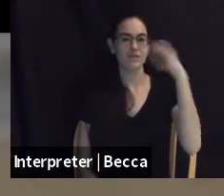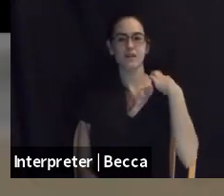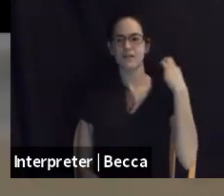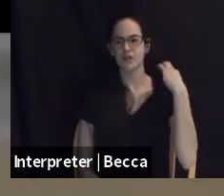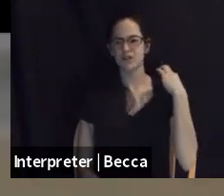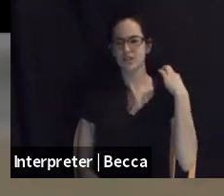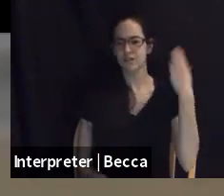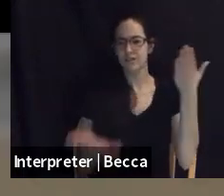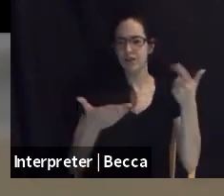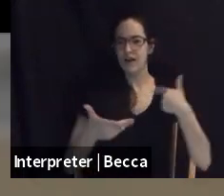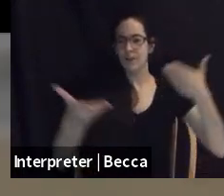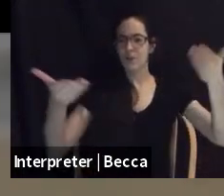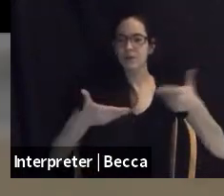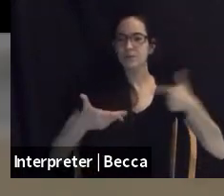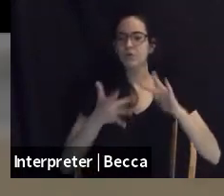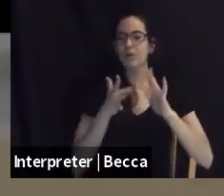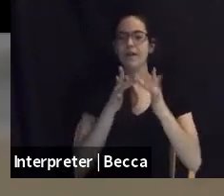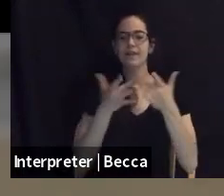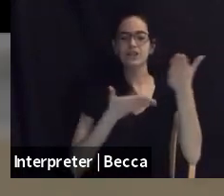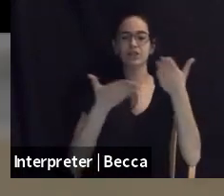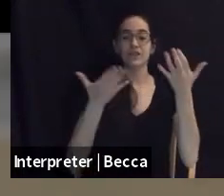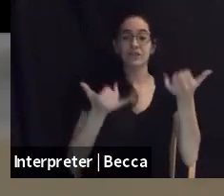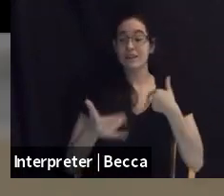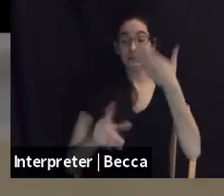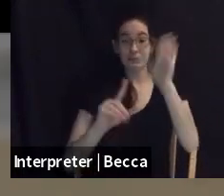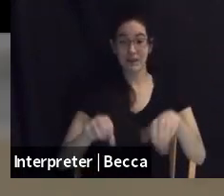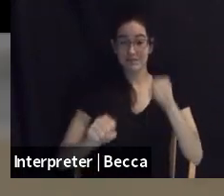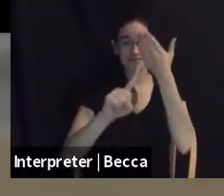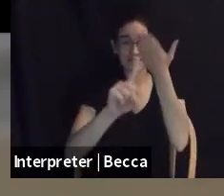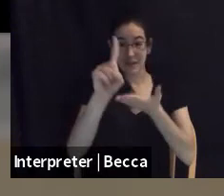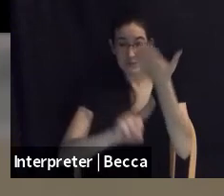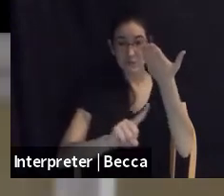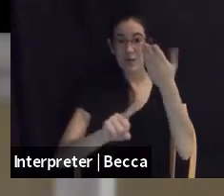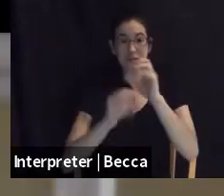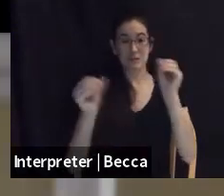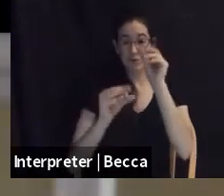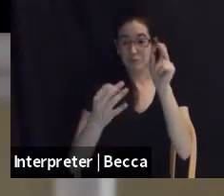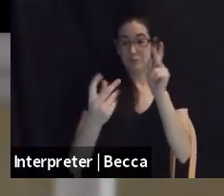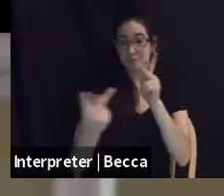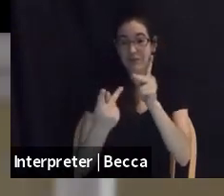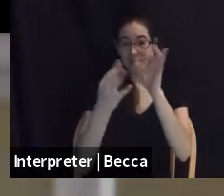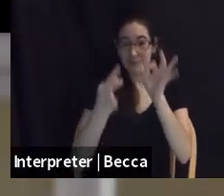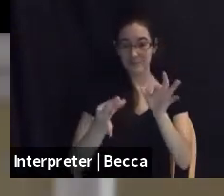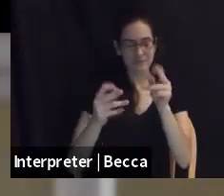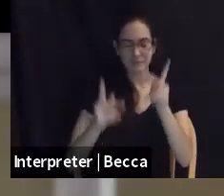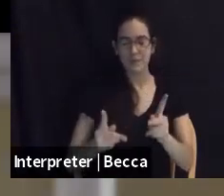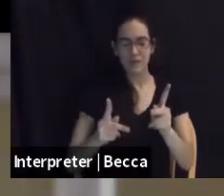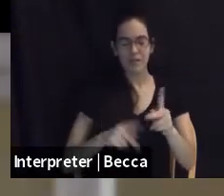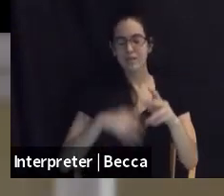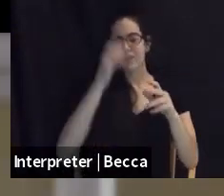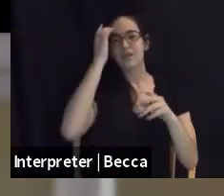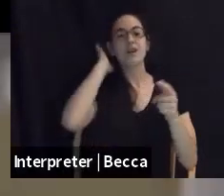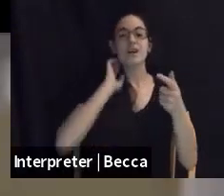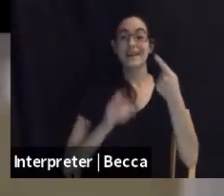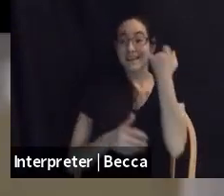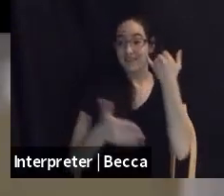today. Gateway is a place where you can truly come as you are, where there's no perfect people allowed. If you're new here, we would love to know where you're